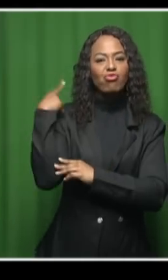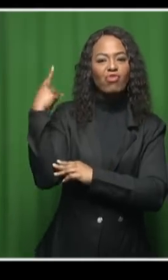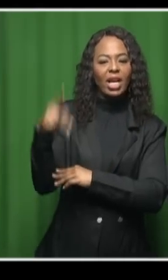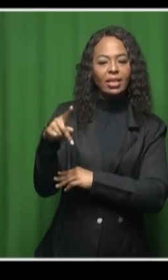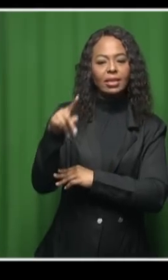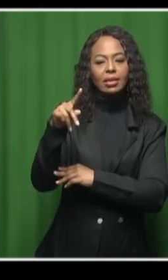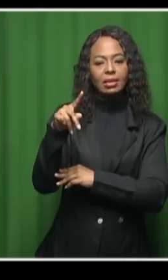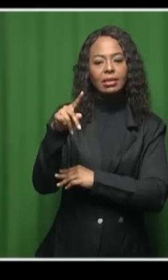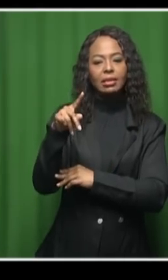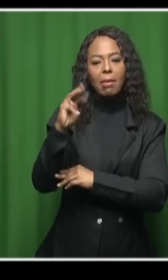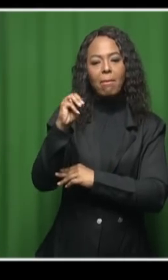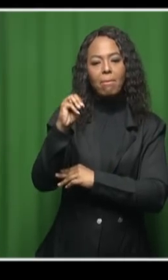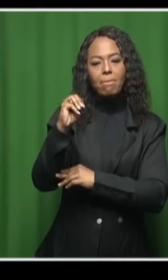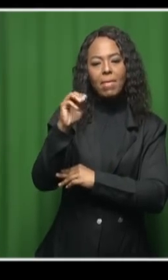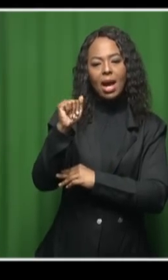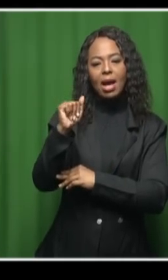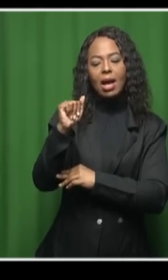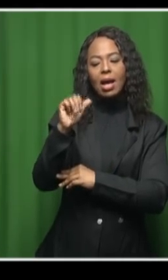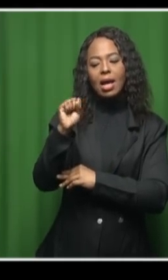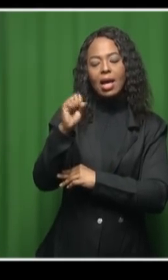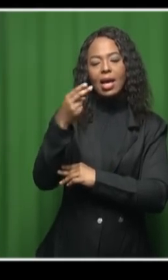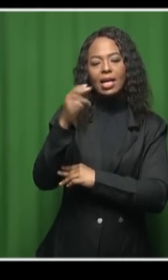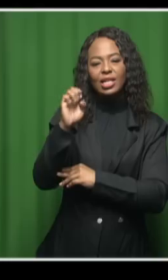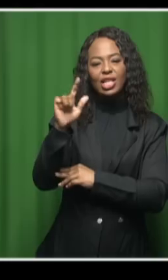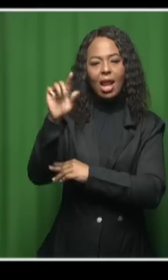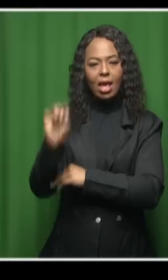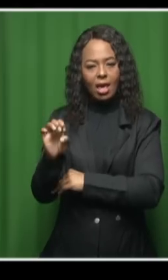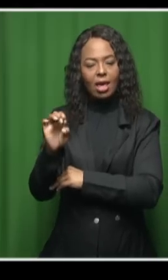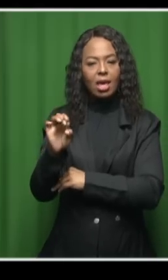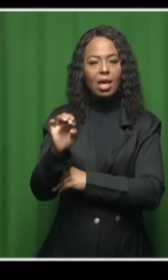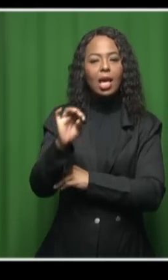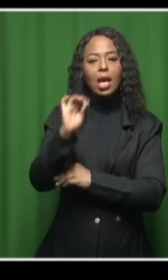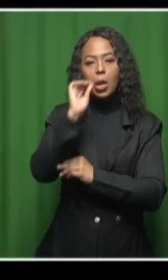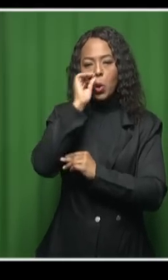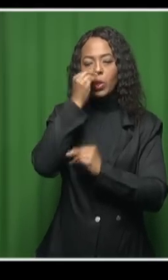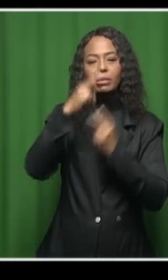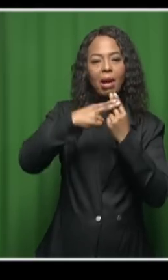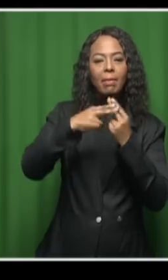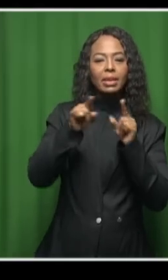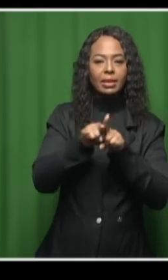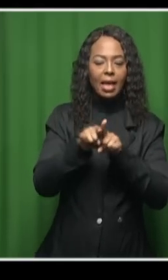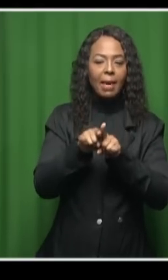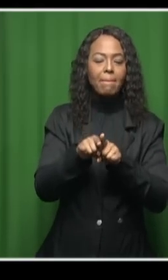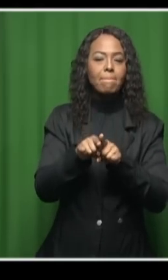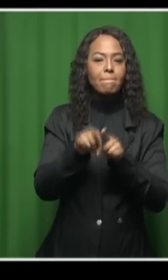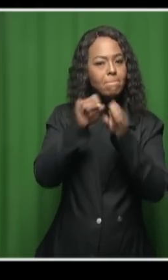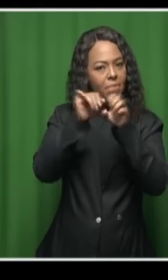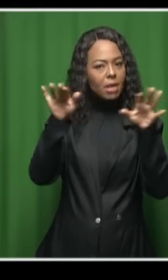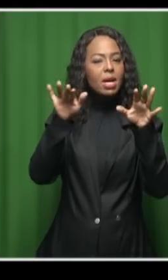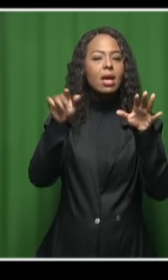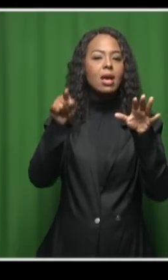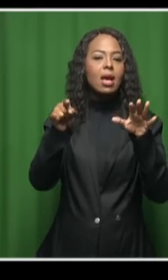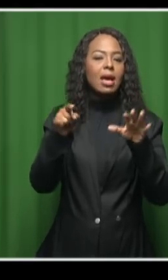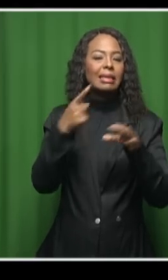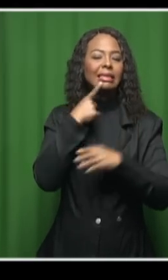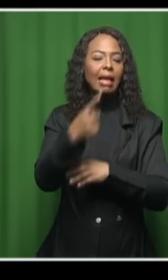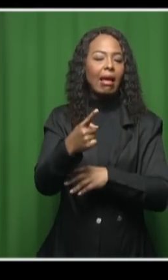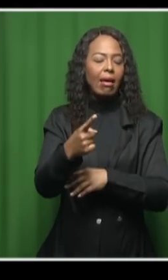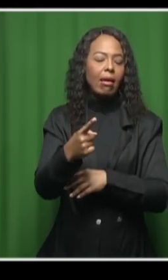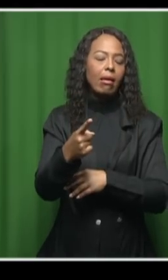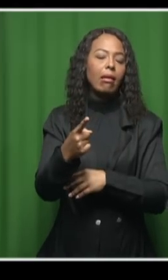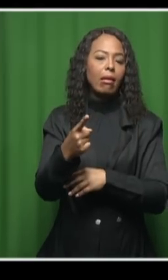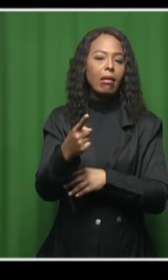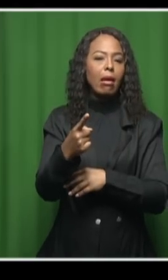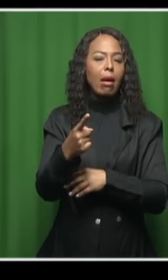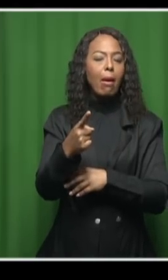came out yesterday. I think it was a Sunday Times expose where they were basically saying that the